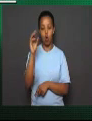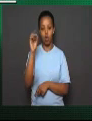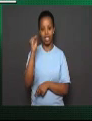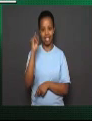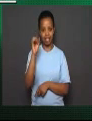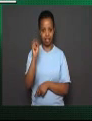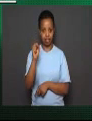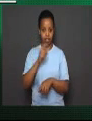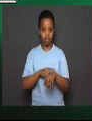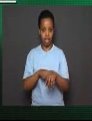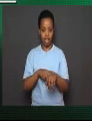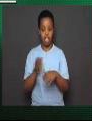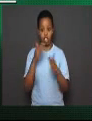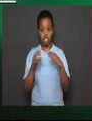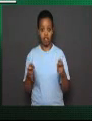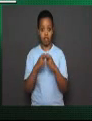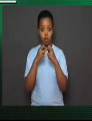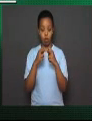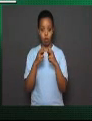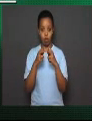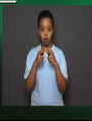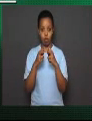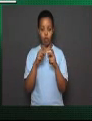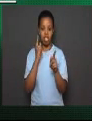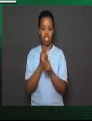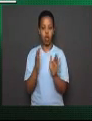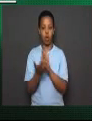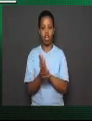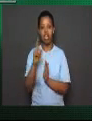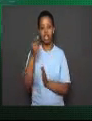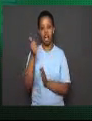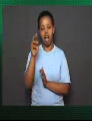do not segregate properly into the gametes.